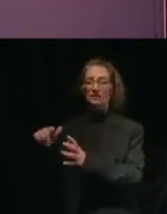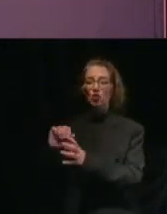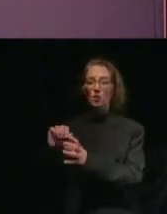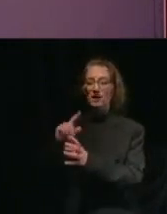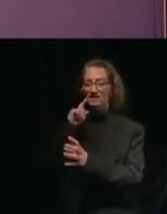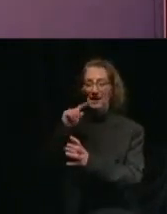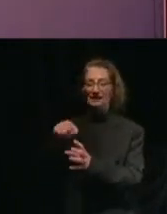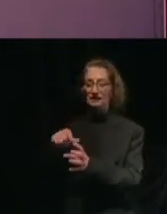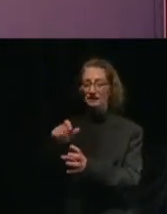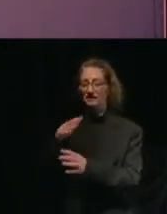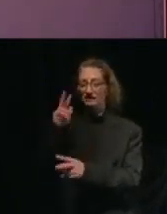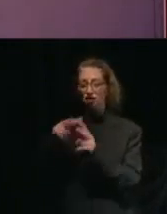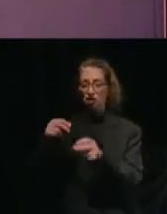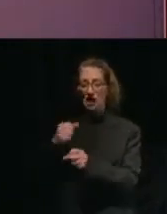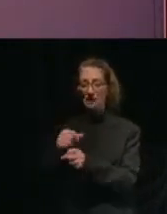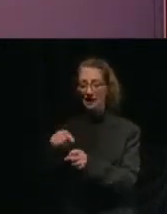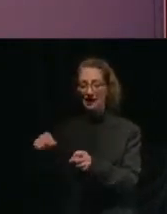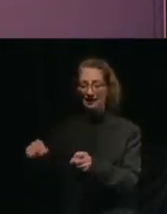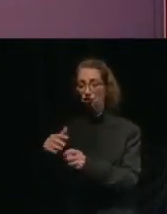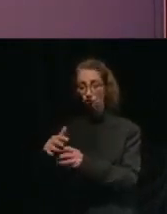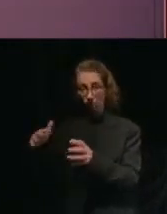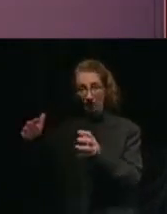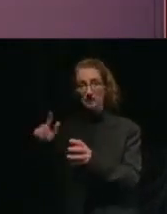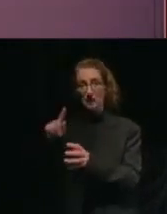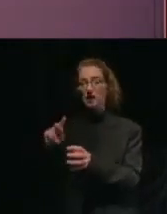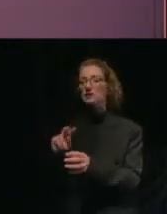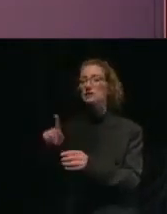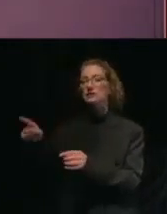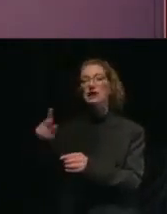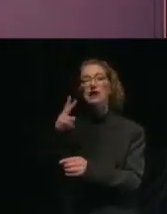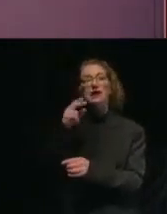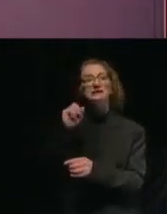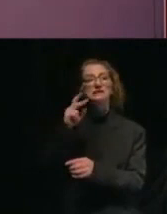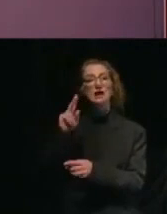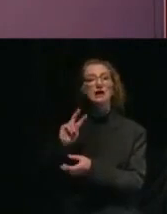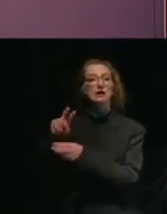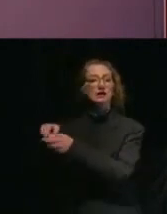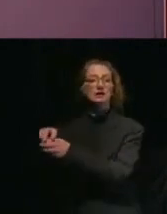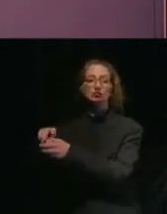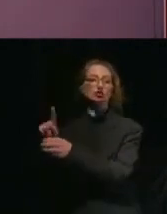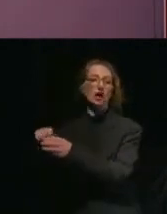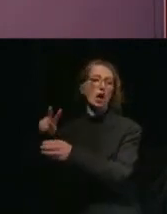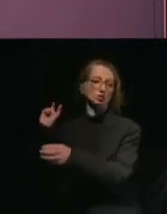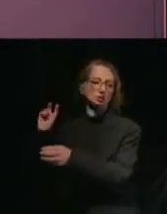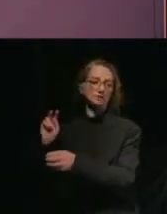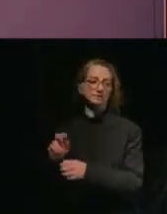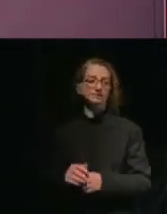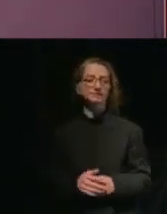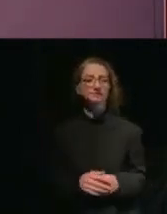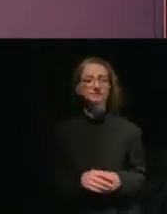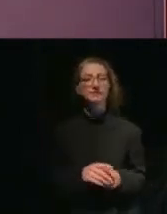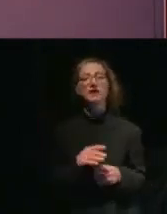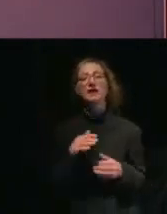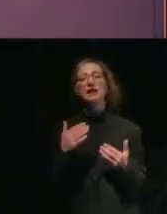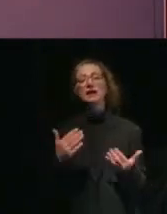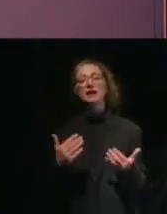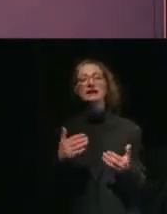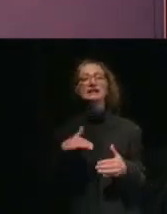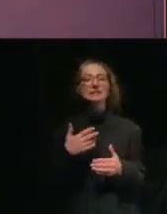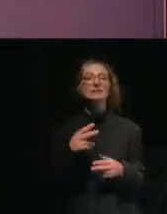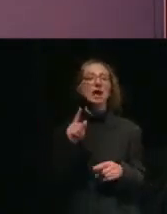their membership in the KSK. Then we have people who are hybridly employed, either synchronously or